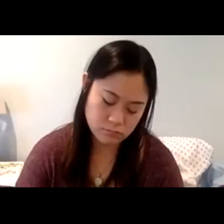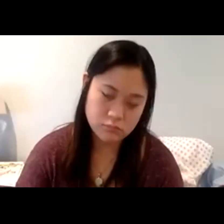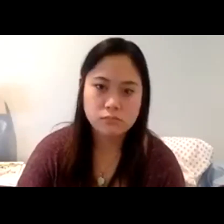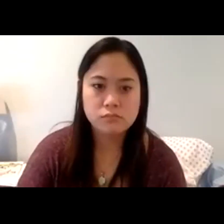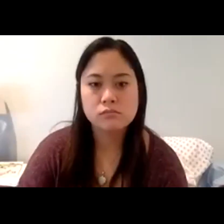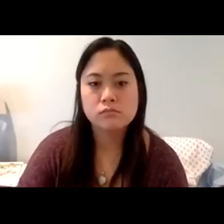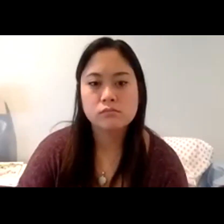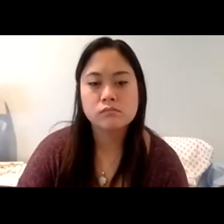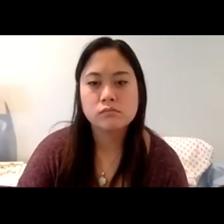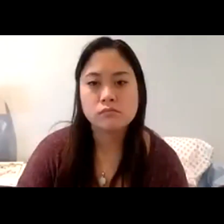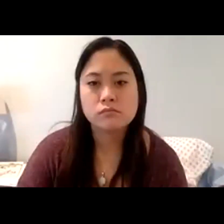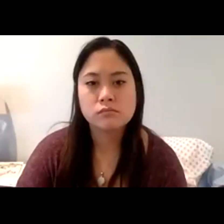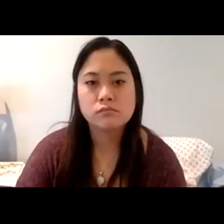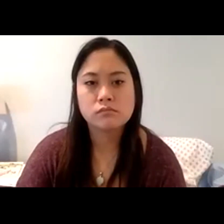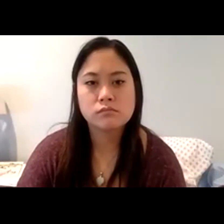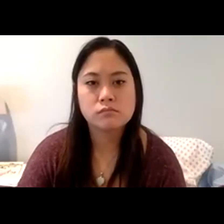do. Right.